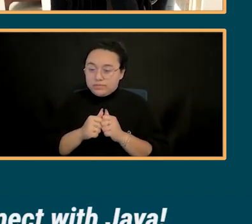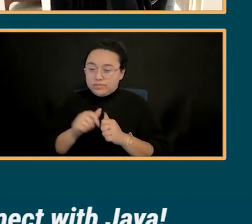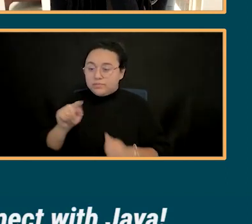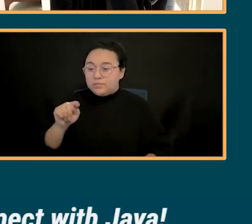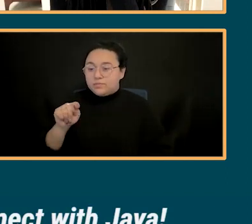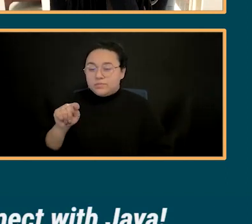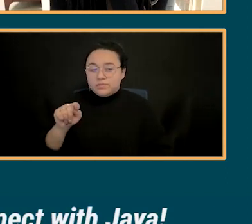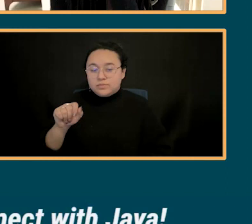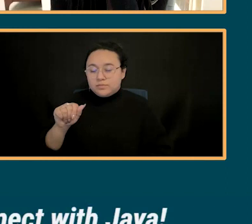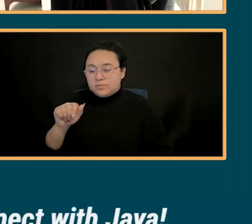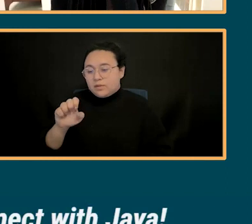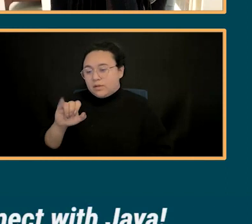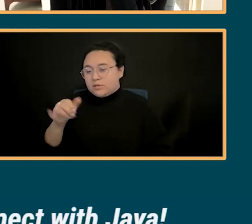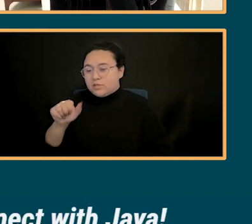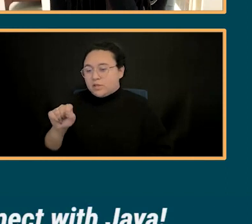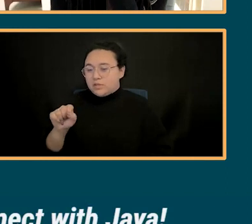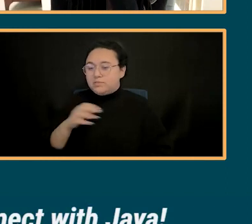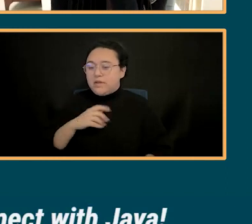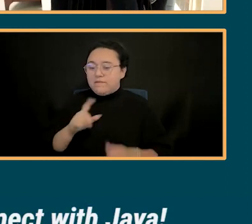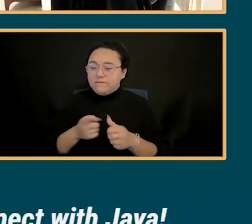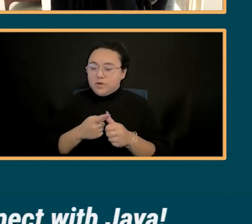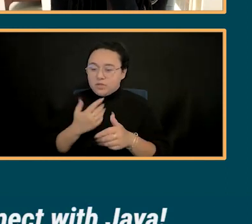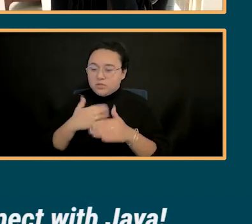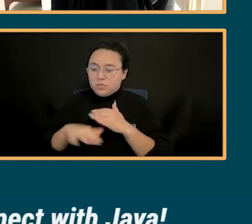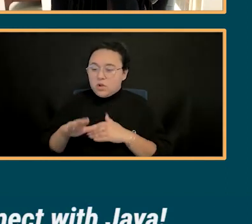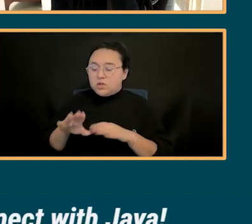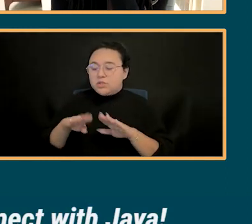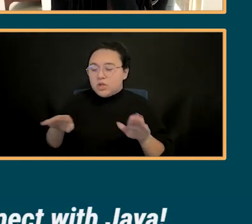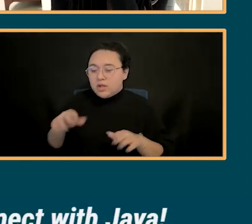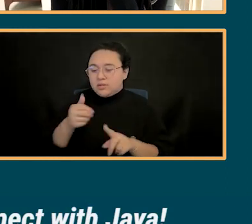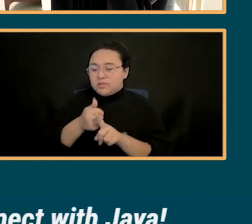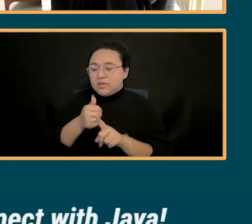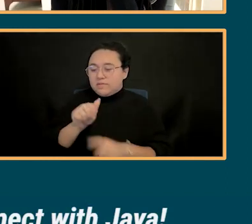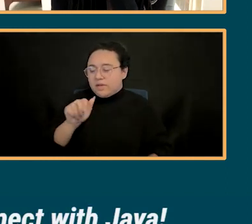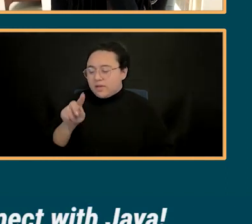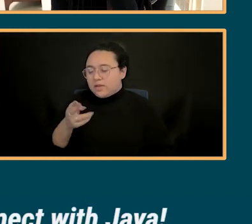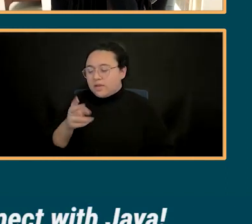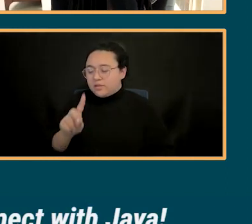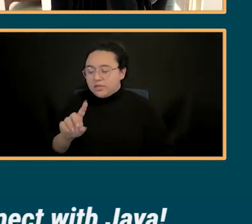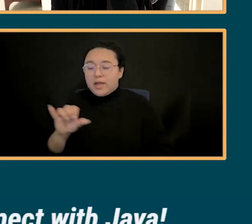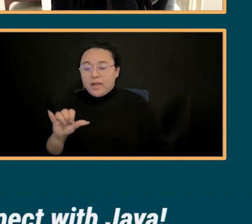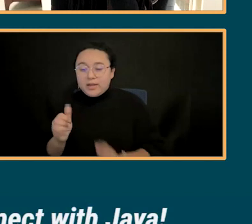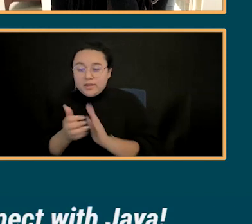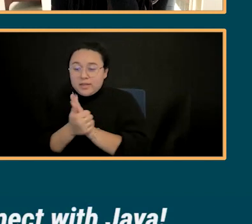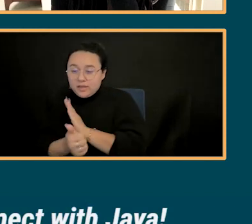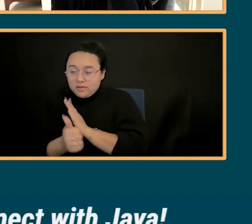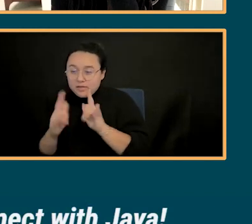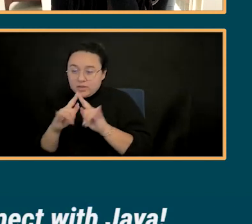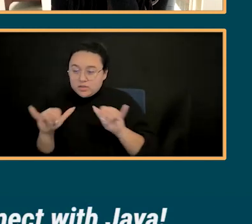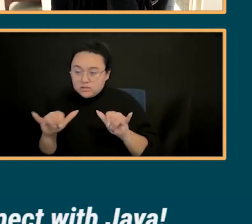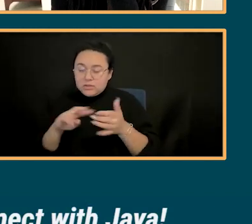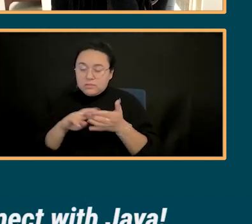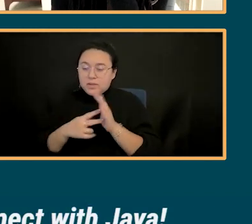Taejas as my firstborn, having a child that was diagnosed with ADHD and giftedness at the same time, really set